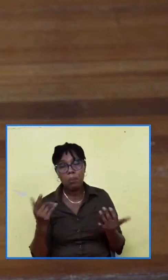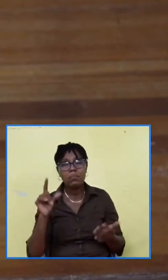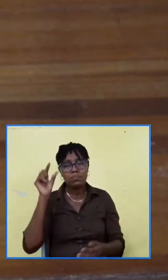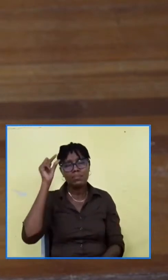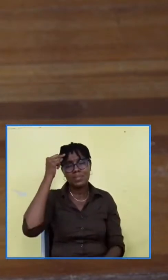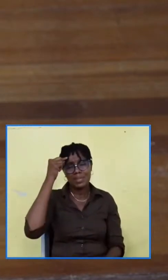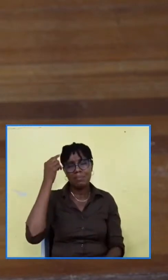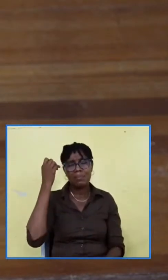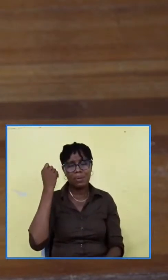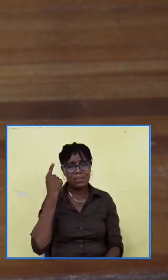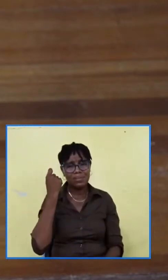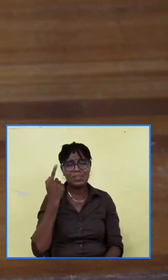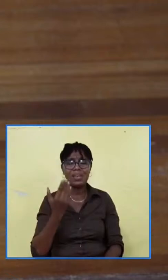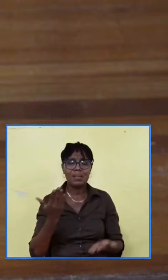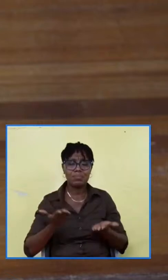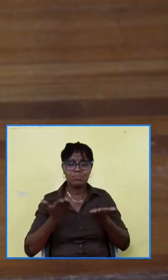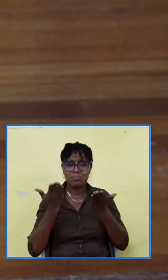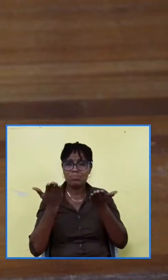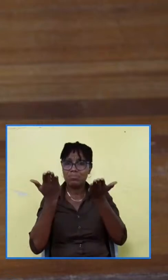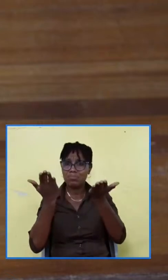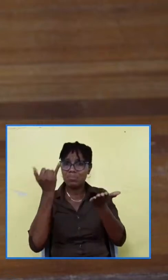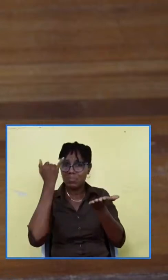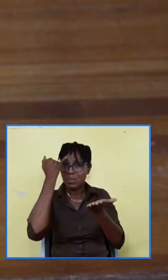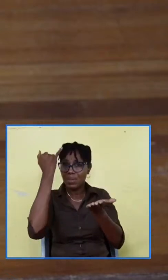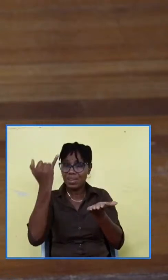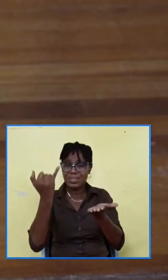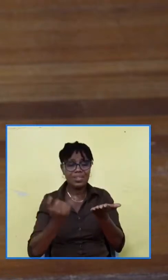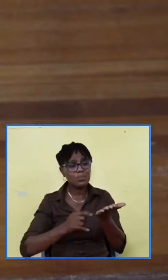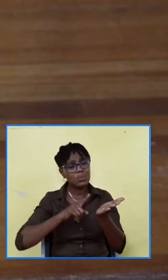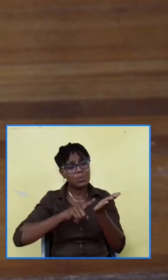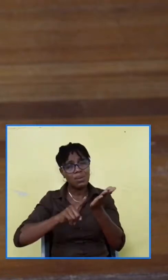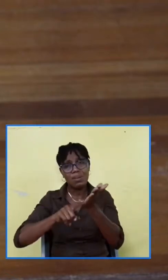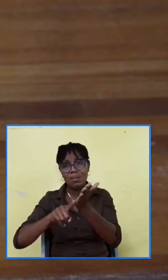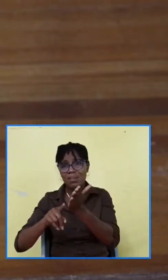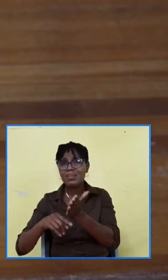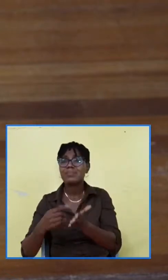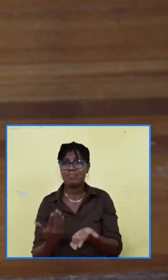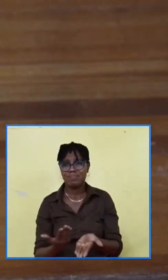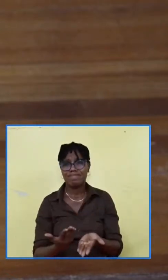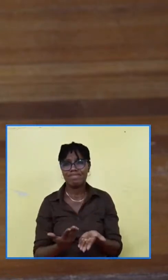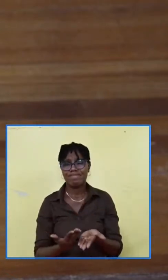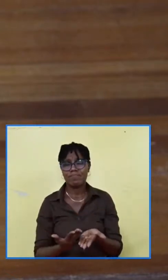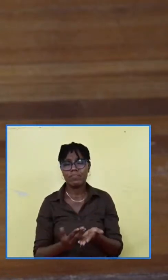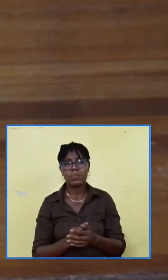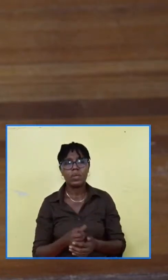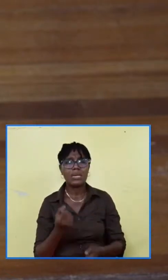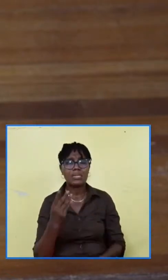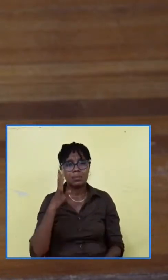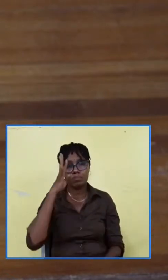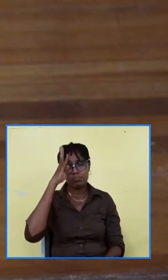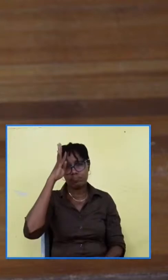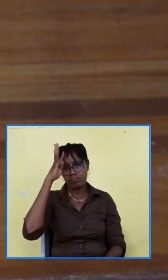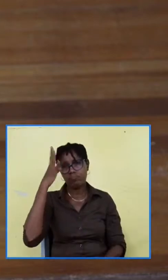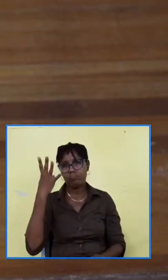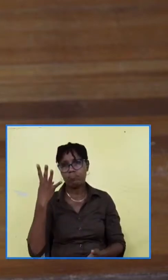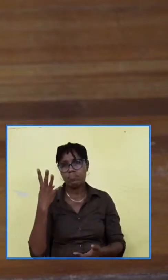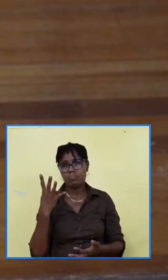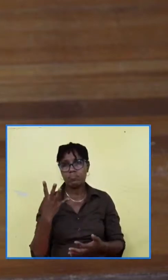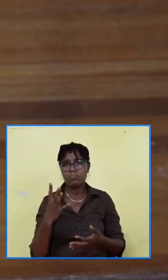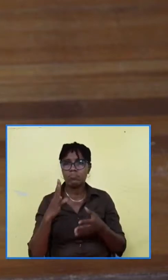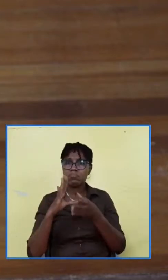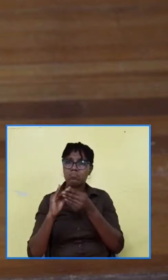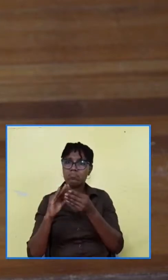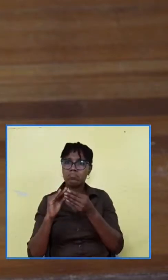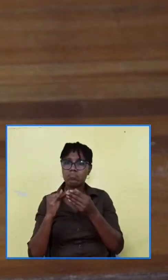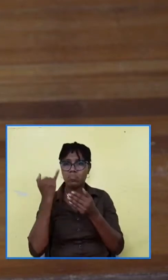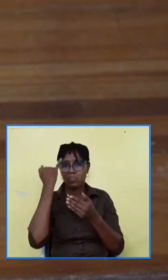things carefully, because we think some, I don't want to use the word creativity, but try and look at it from several different angles, what